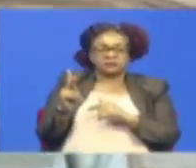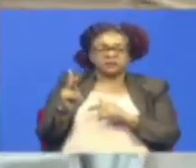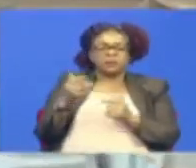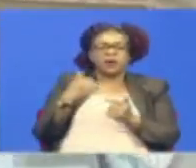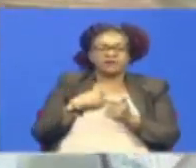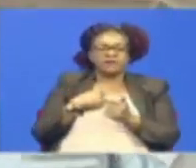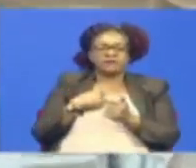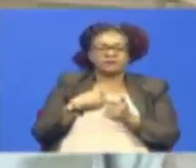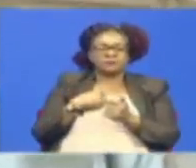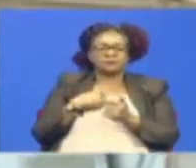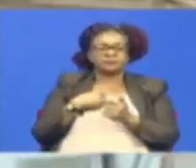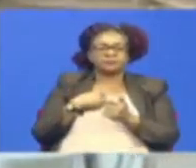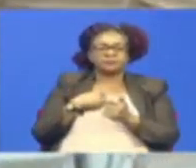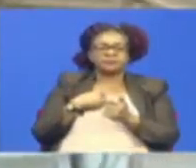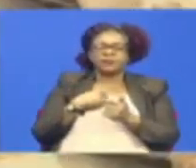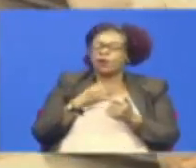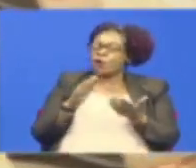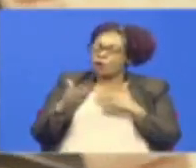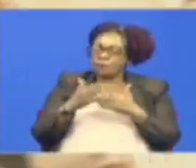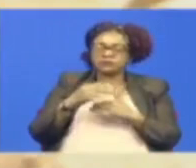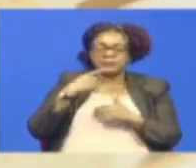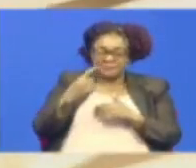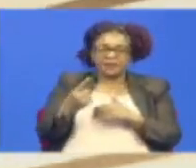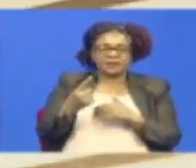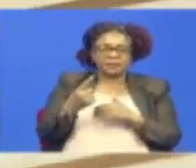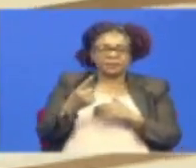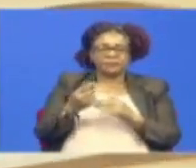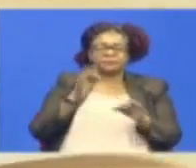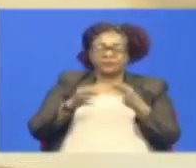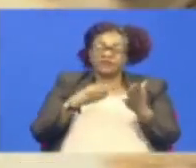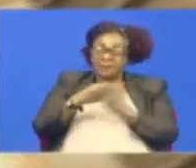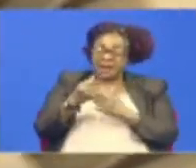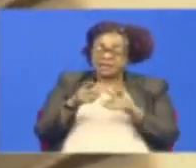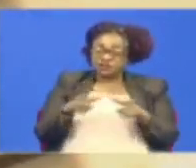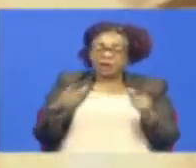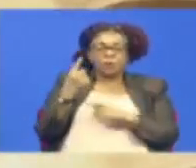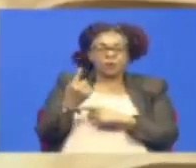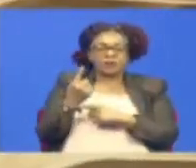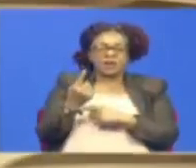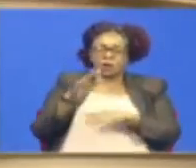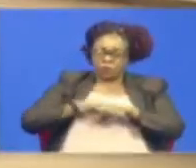ya zinatoshea 100. Viti ukinunua kiti moja ile